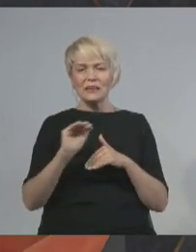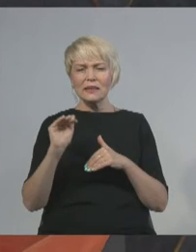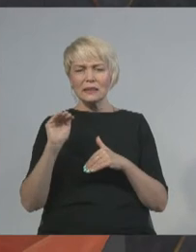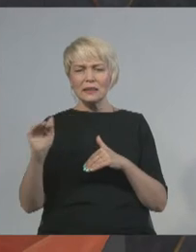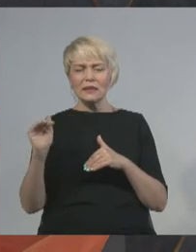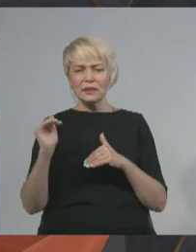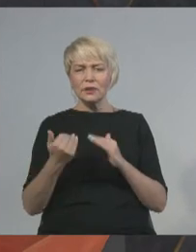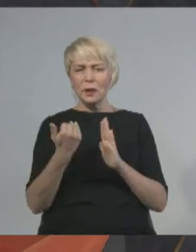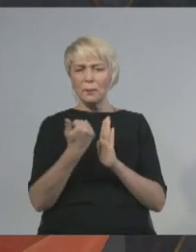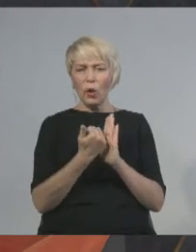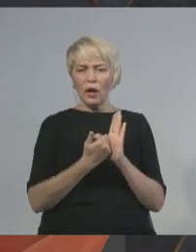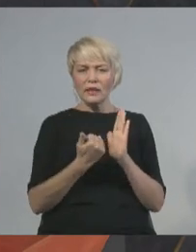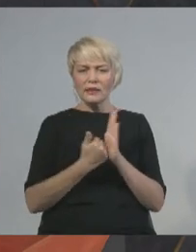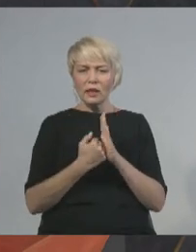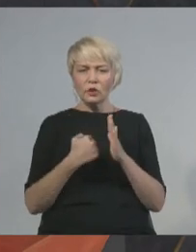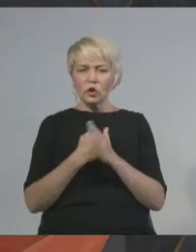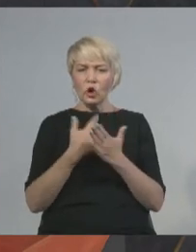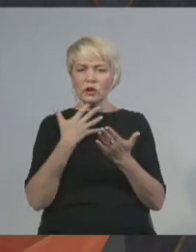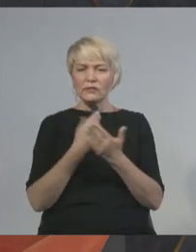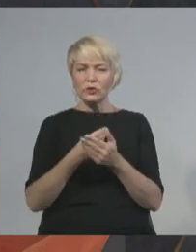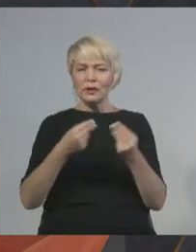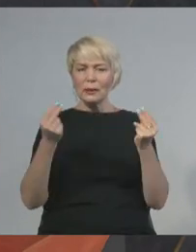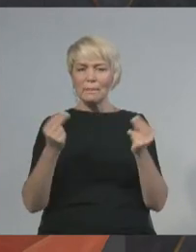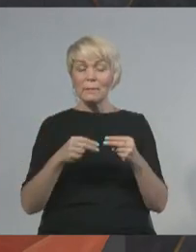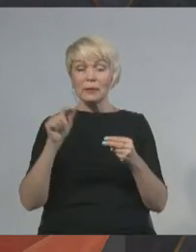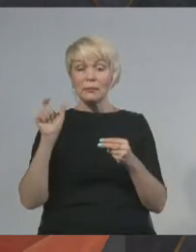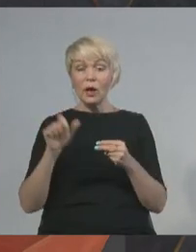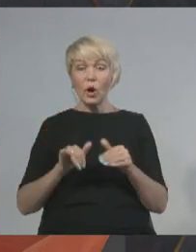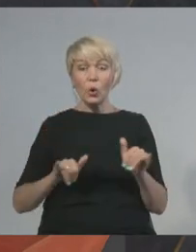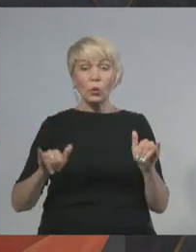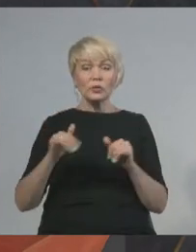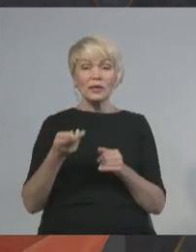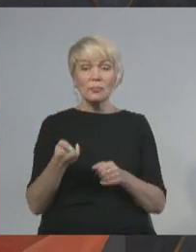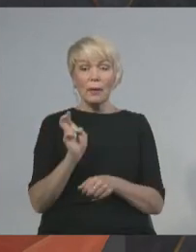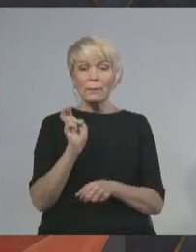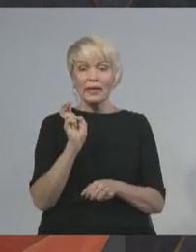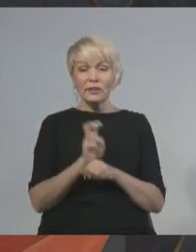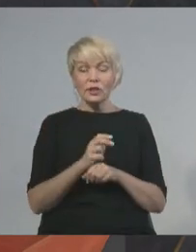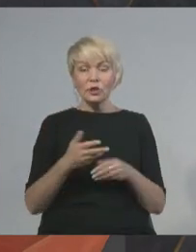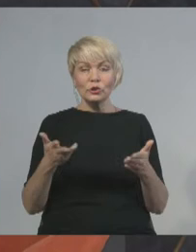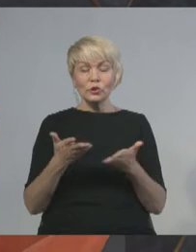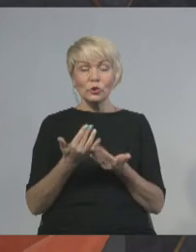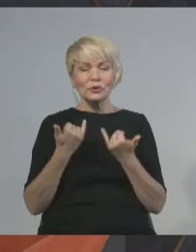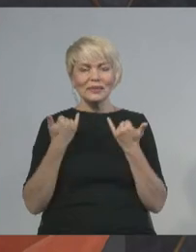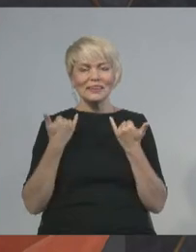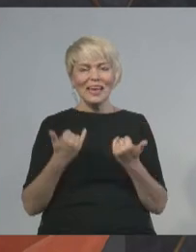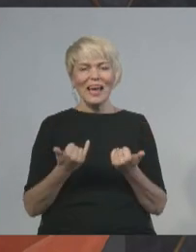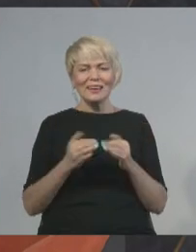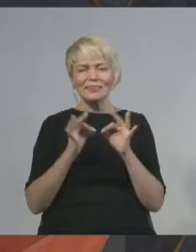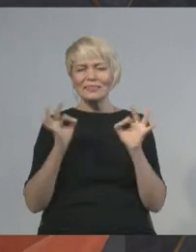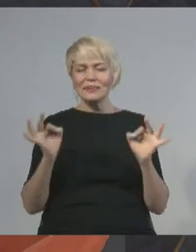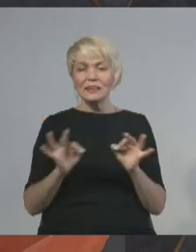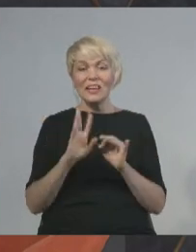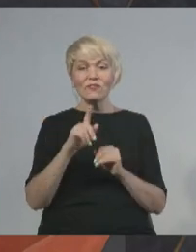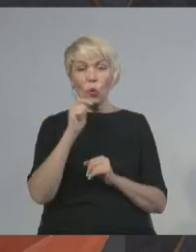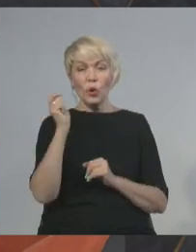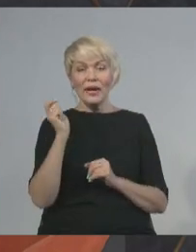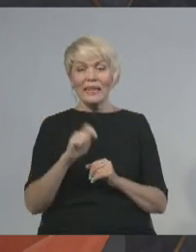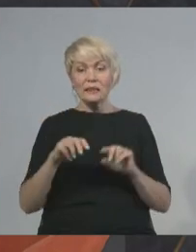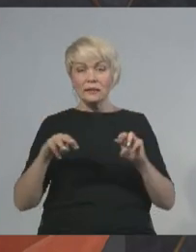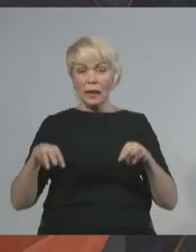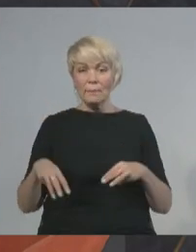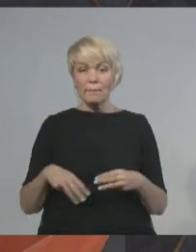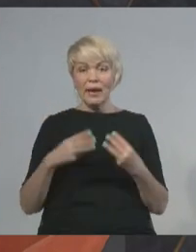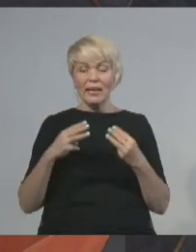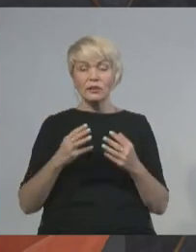evaluates dozens or even thousands of indicators about their readers this is what we need to